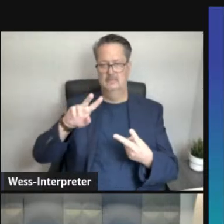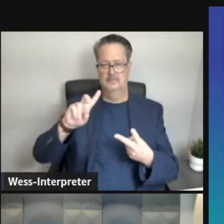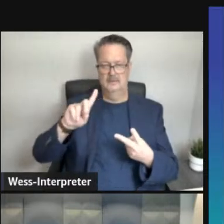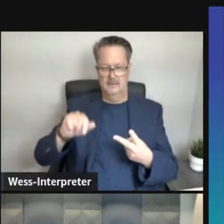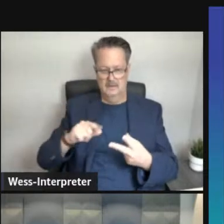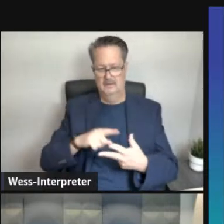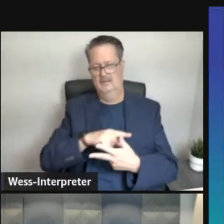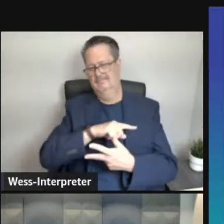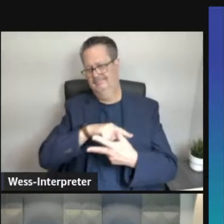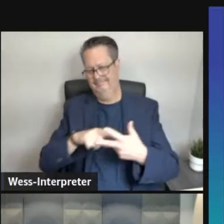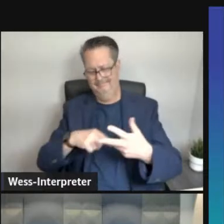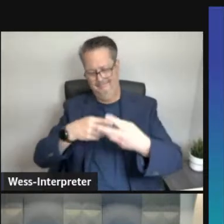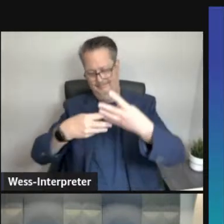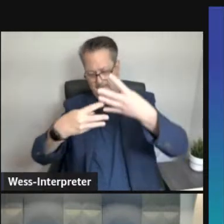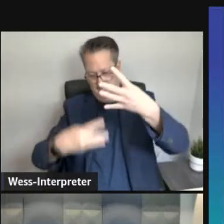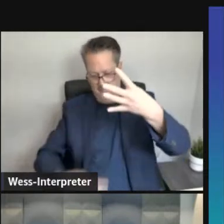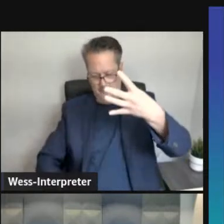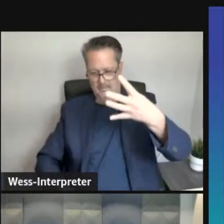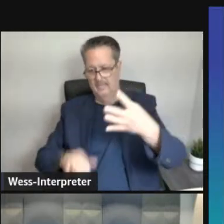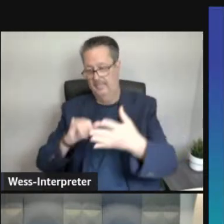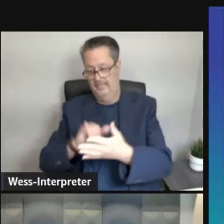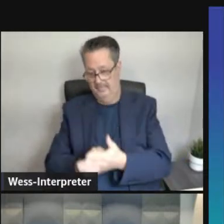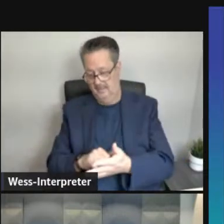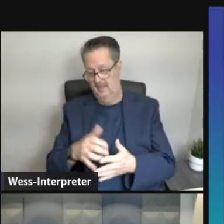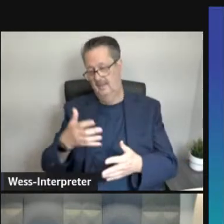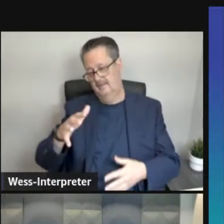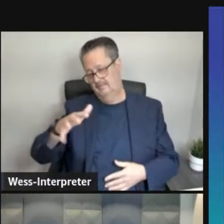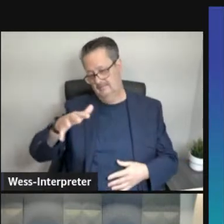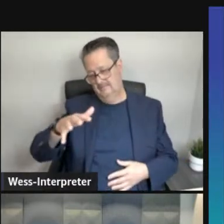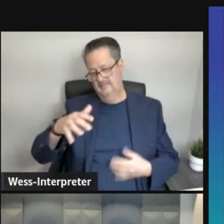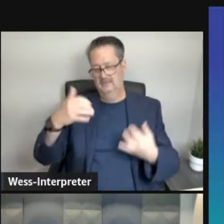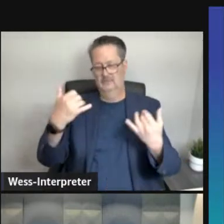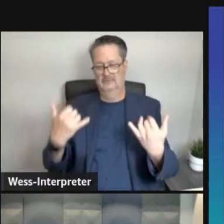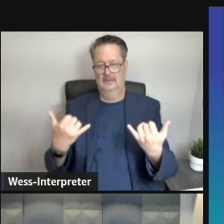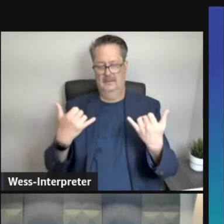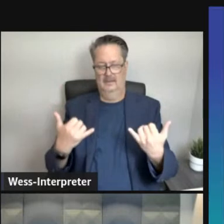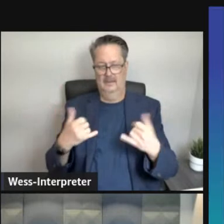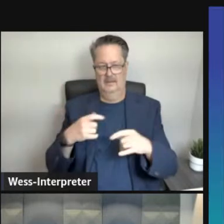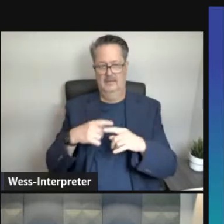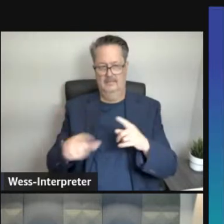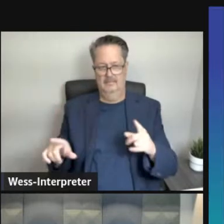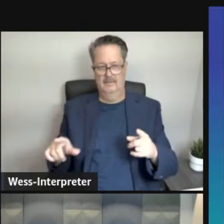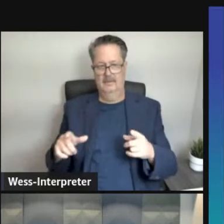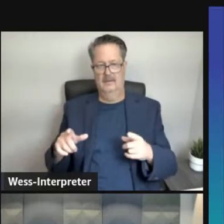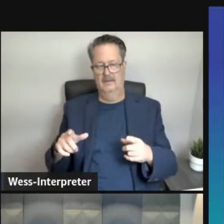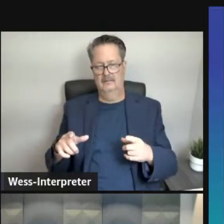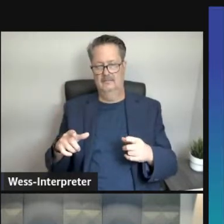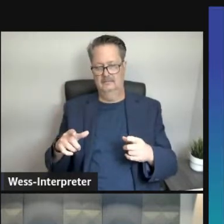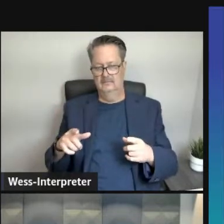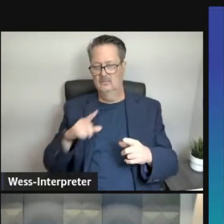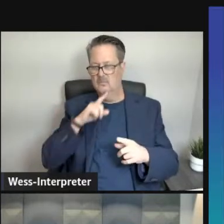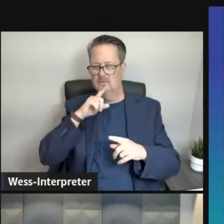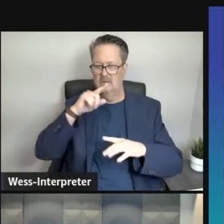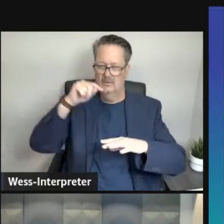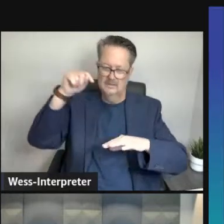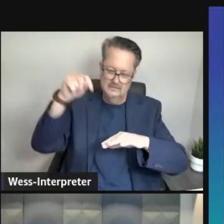more. So that's pretty much me today, but Victor is going to dive deep into Argo Workflows and Argo Events